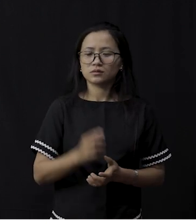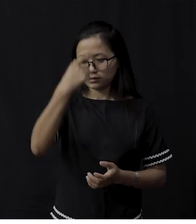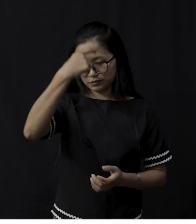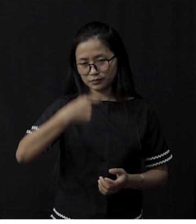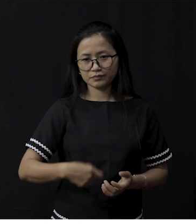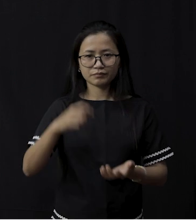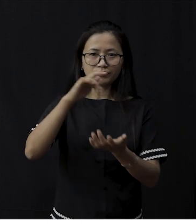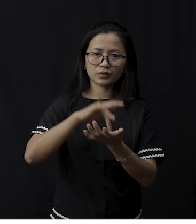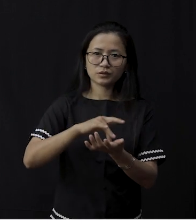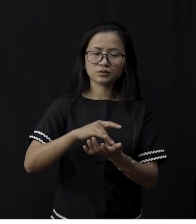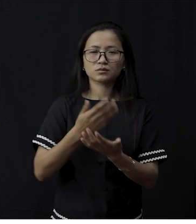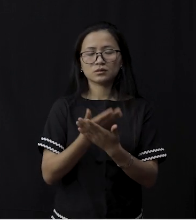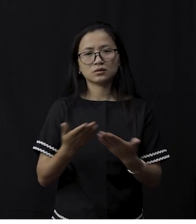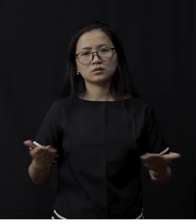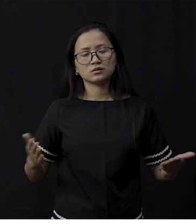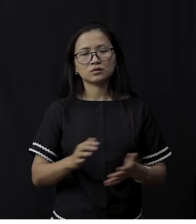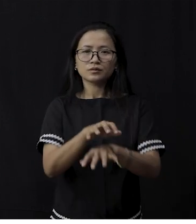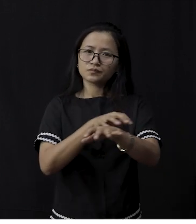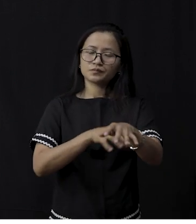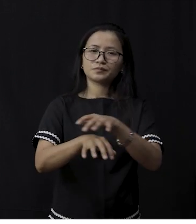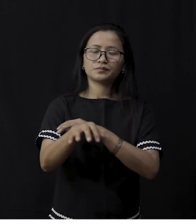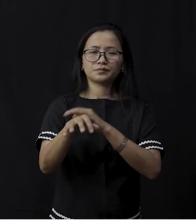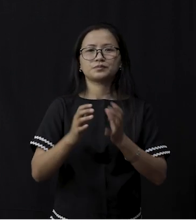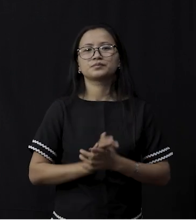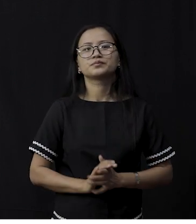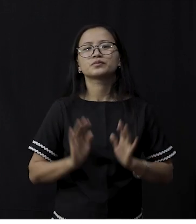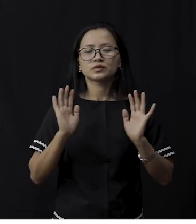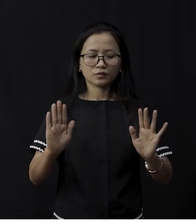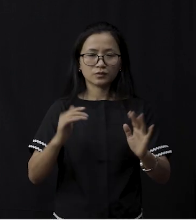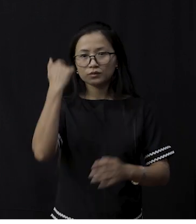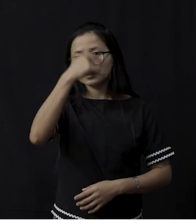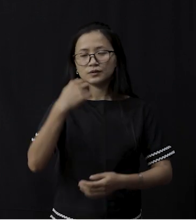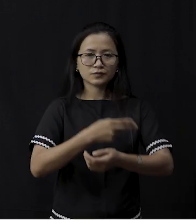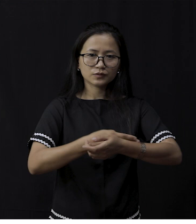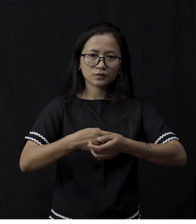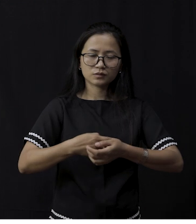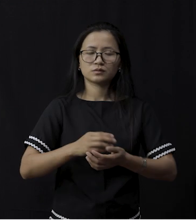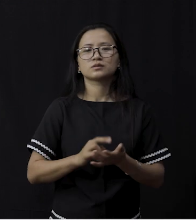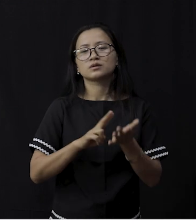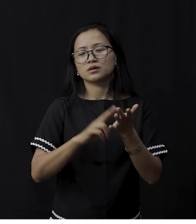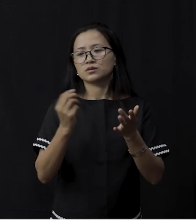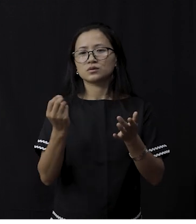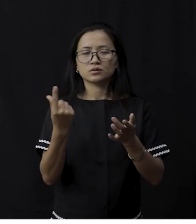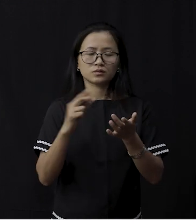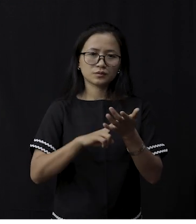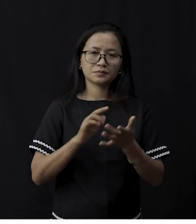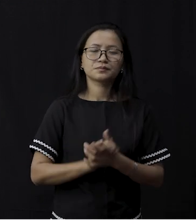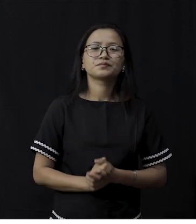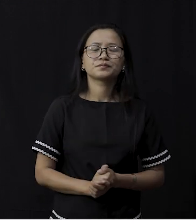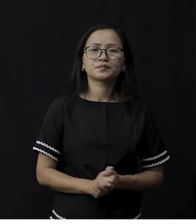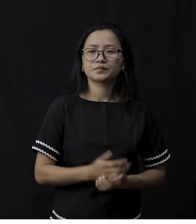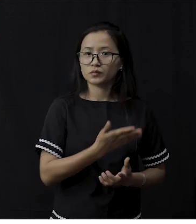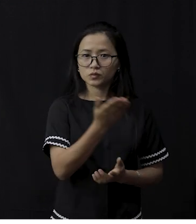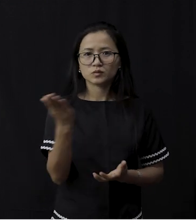person, place, thing or animal, all of them who have names would be a noun. So you are a